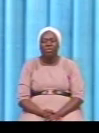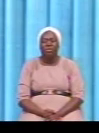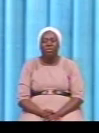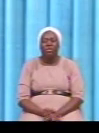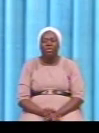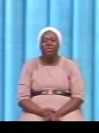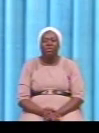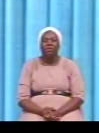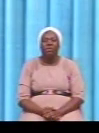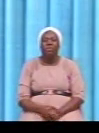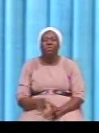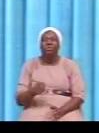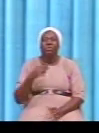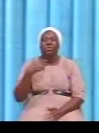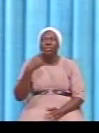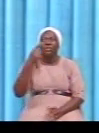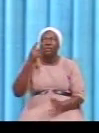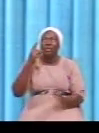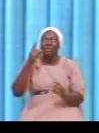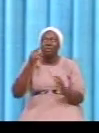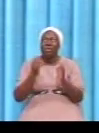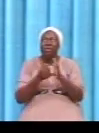Tell him it's all about you, Jesus.